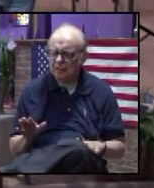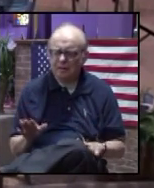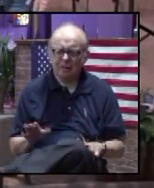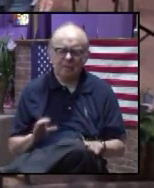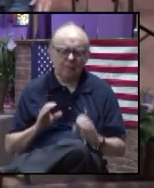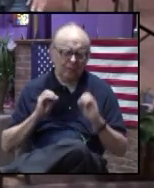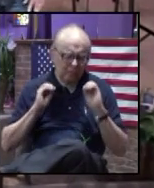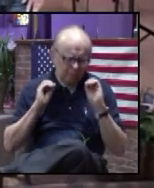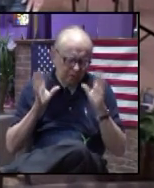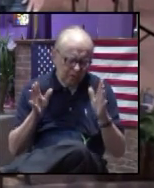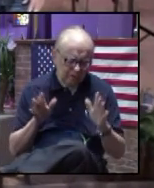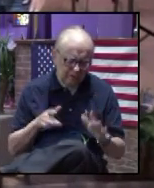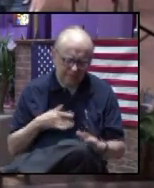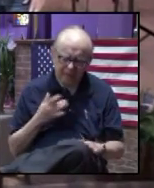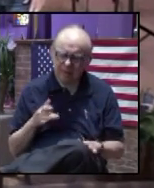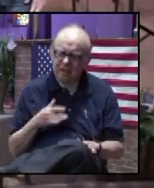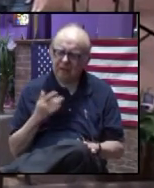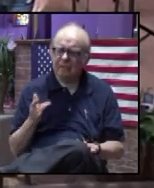agony